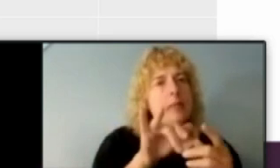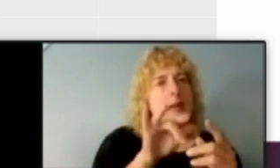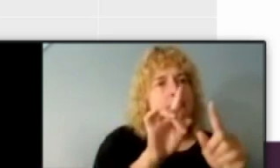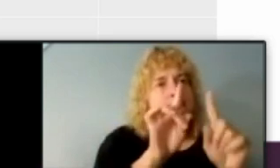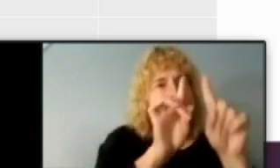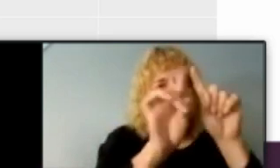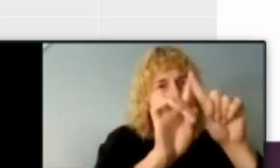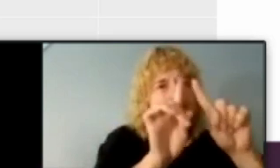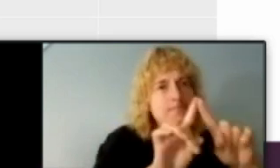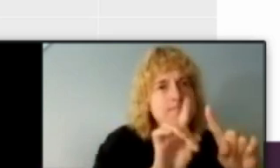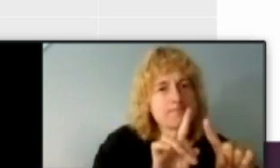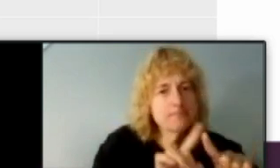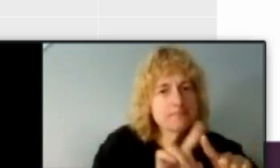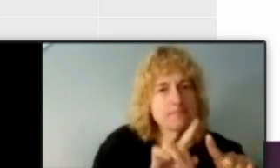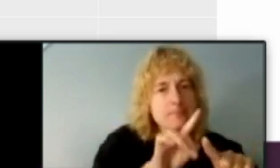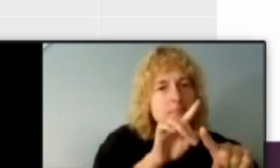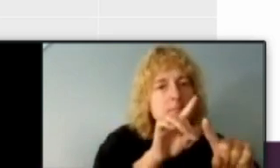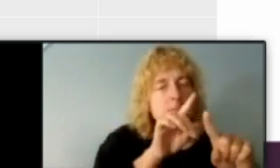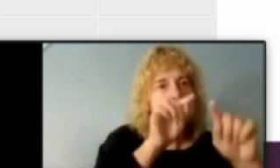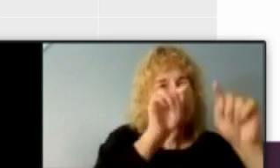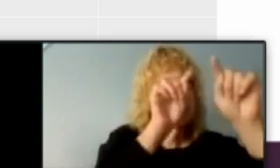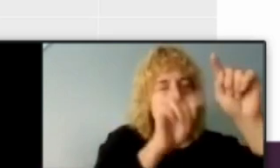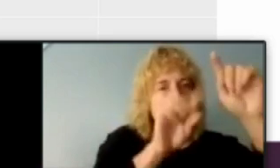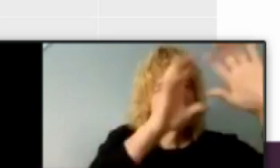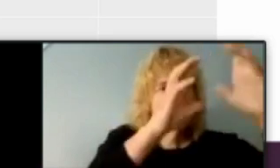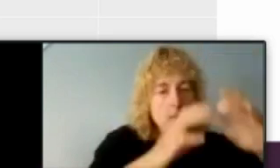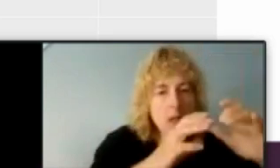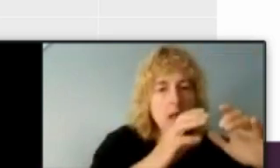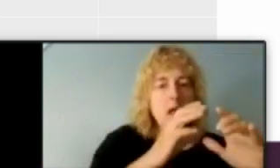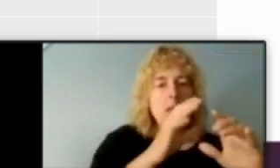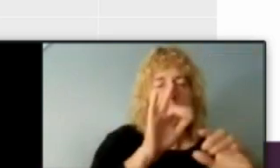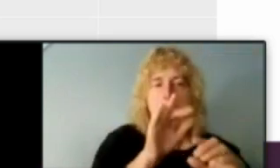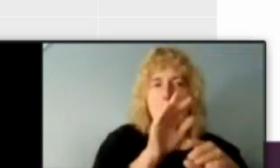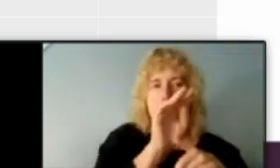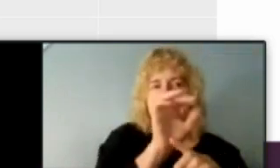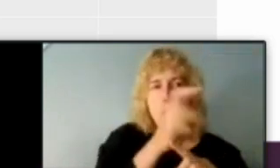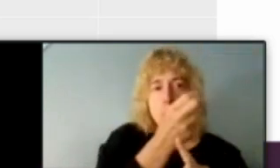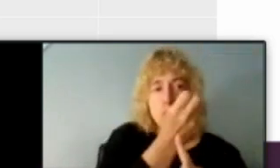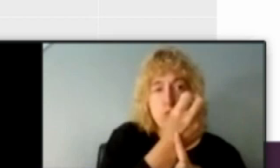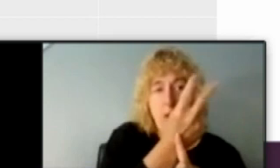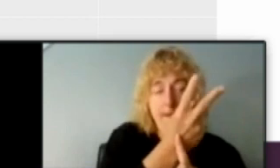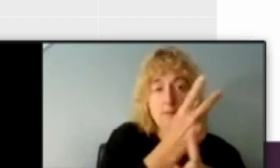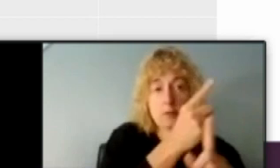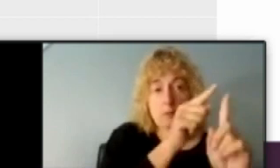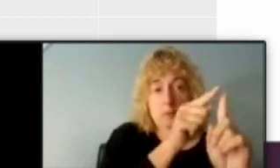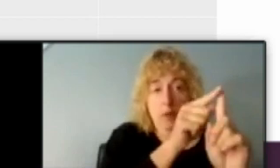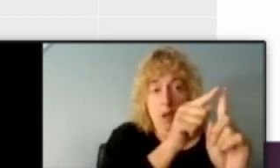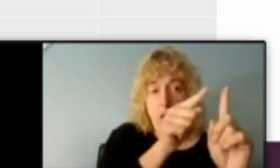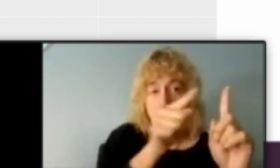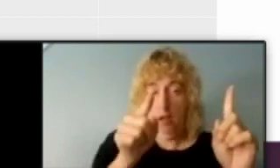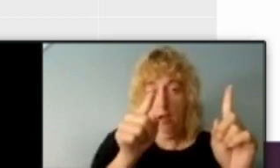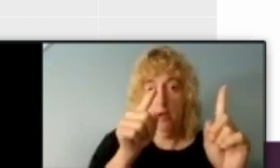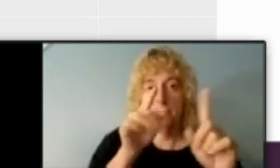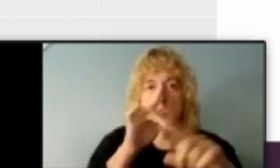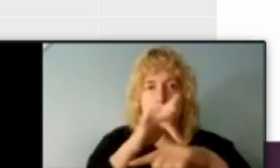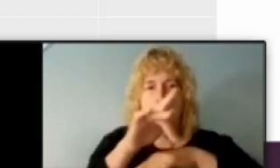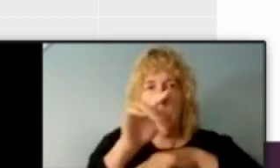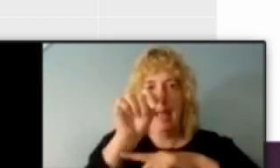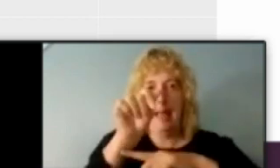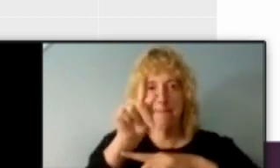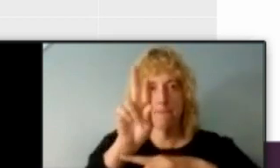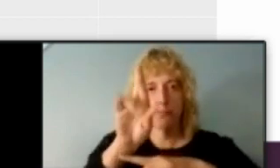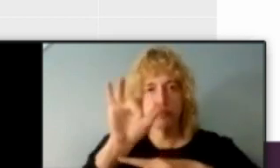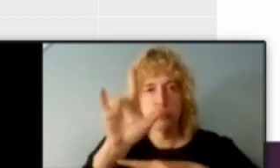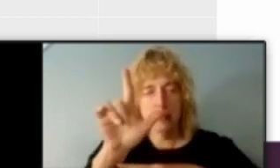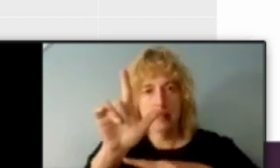and what we're calling early COVID, this is a period from about March 12th to early April. And then what we had originally hoped would